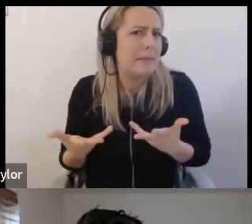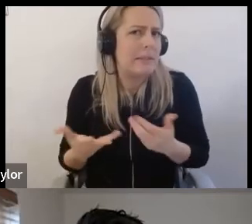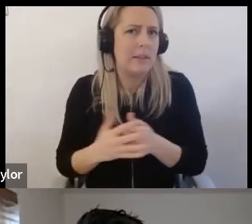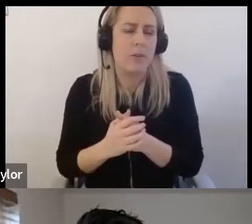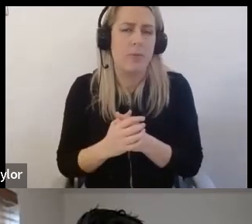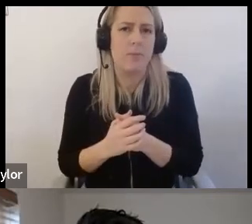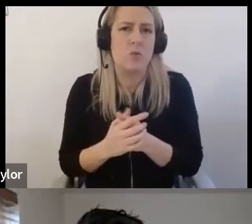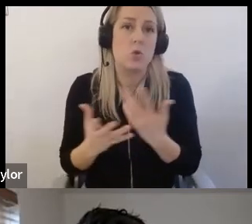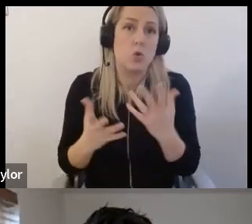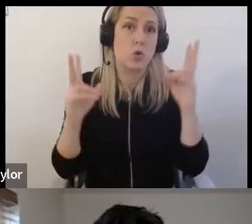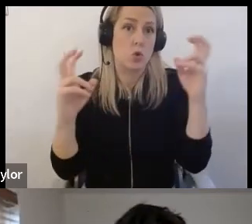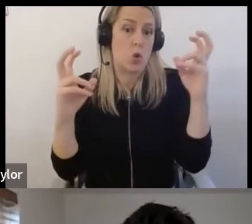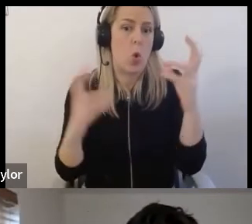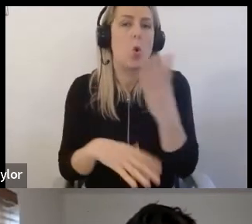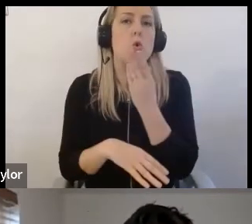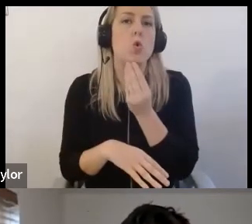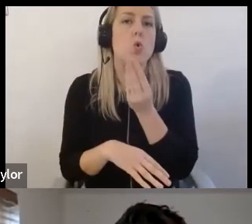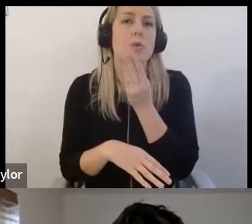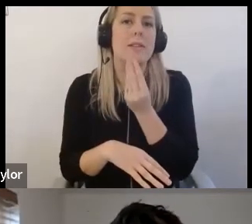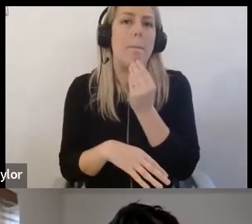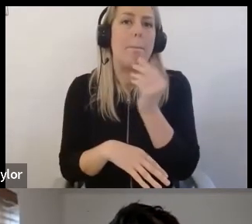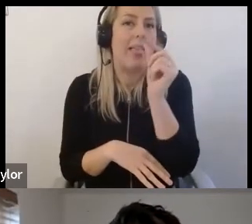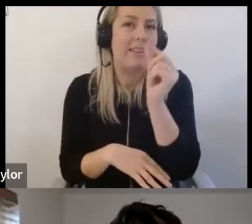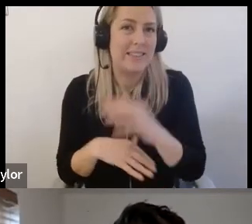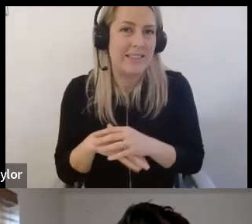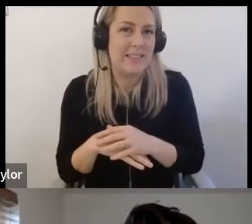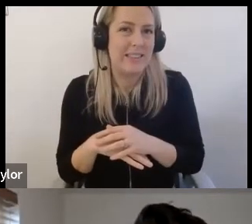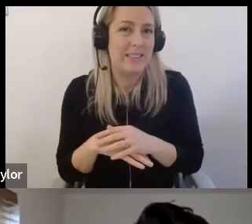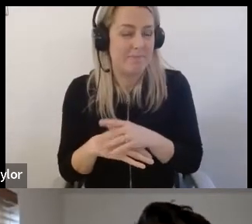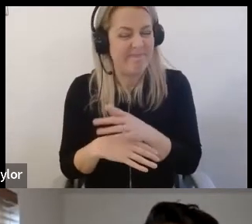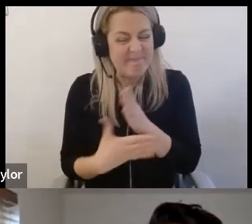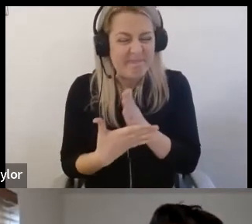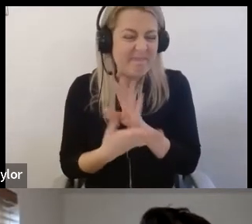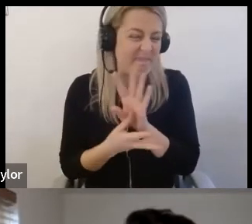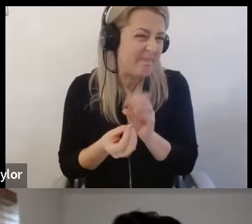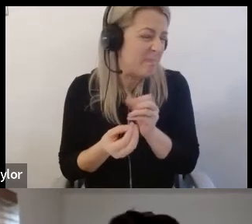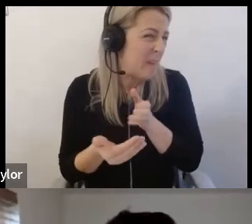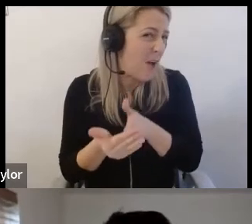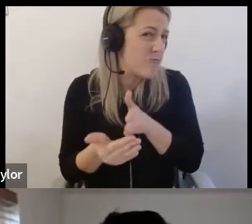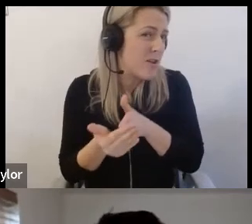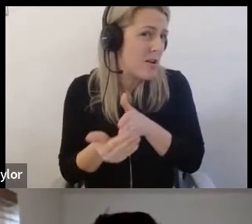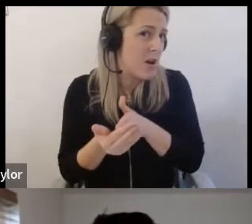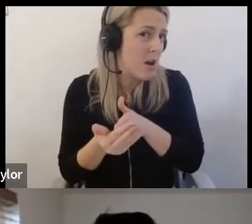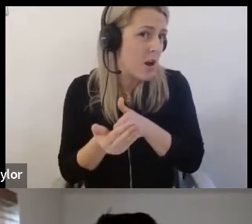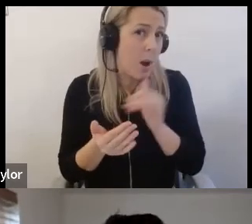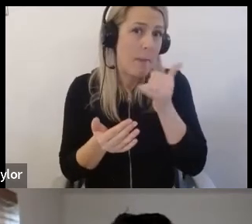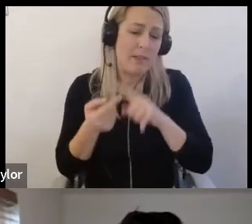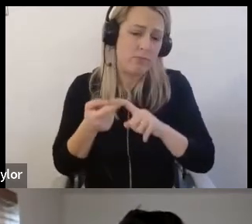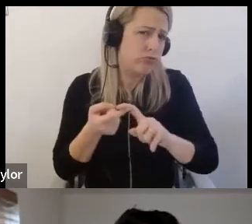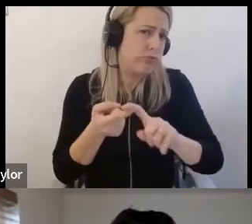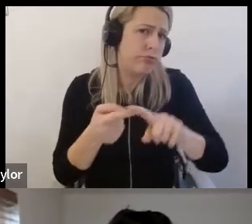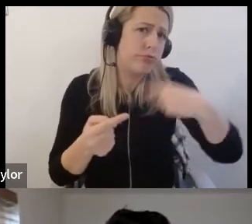are a barrier, maybe not the biggest barrier, but remain a barrier. And then, I think, as I mentioned in my